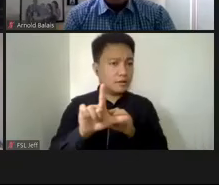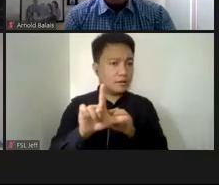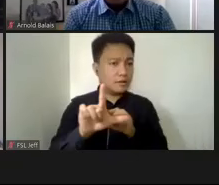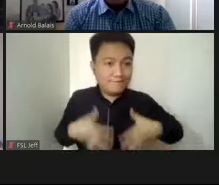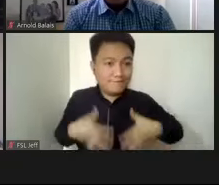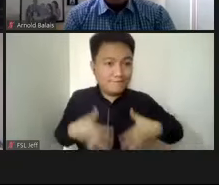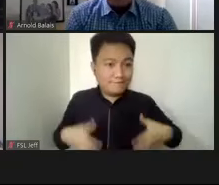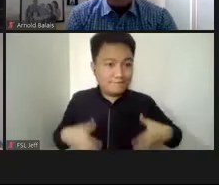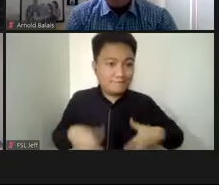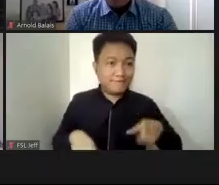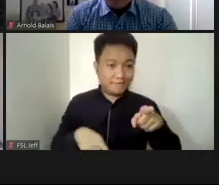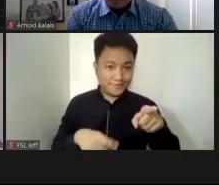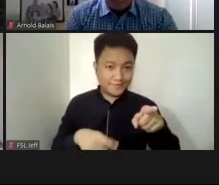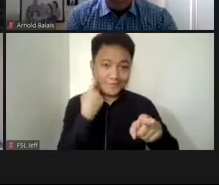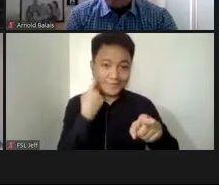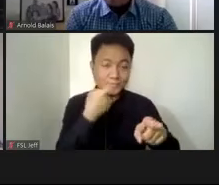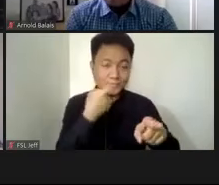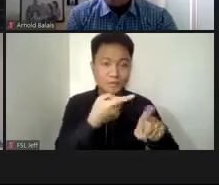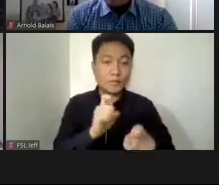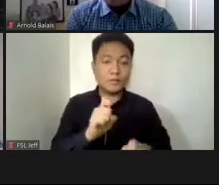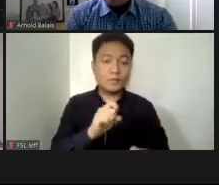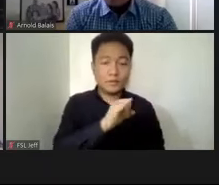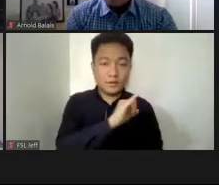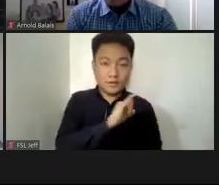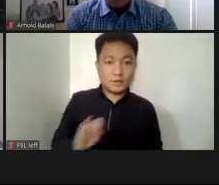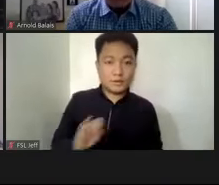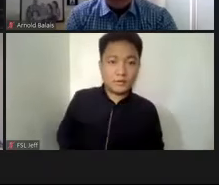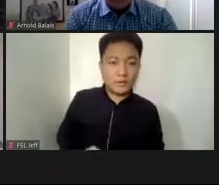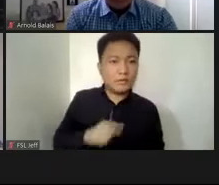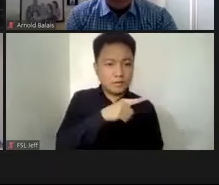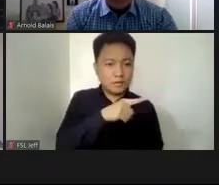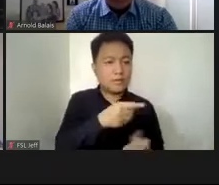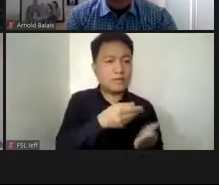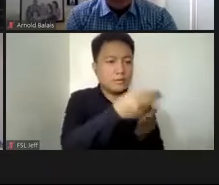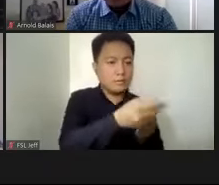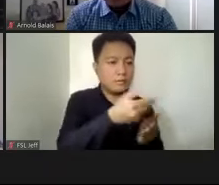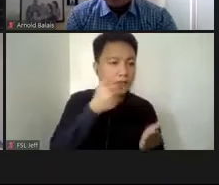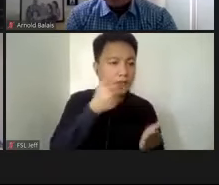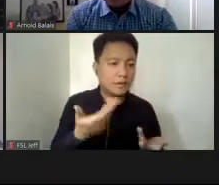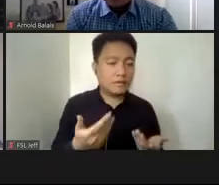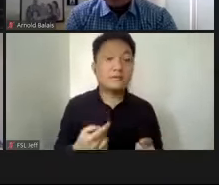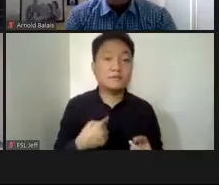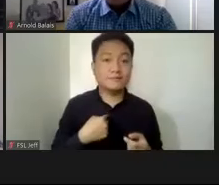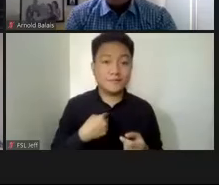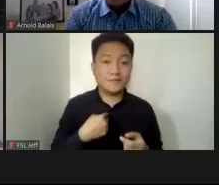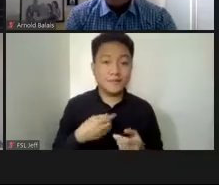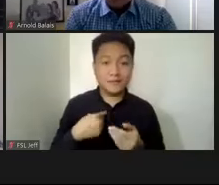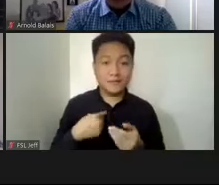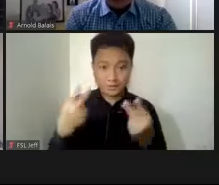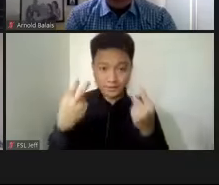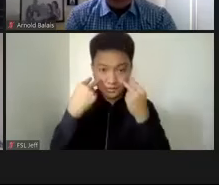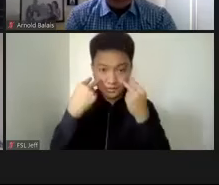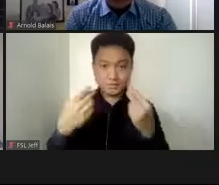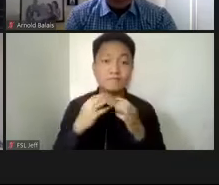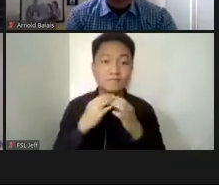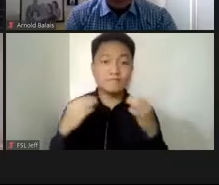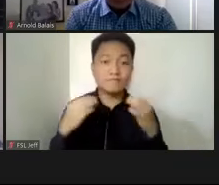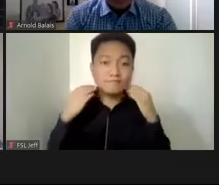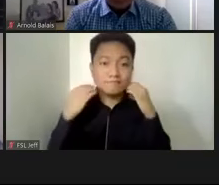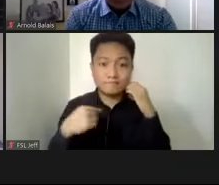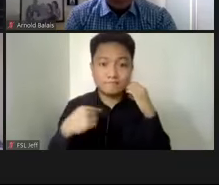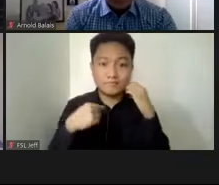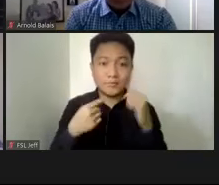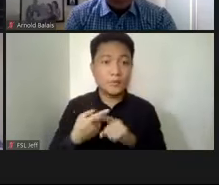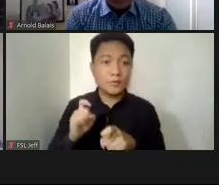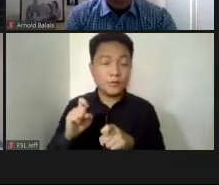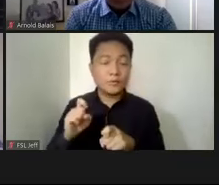people. So let's try to promote and sponsor our own local producers. Then it would